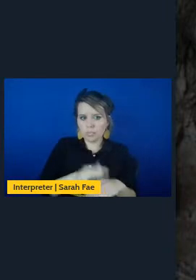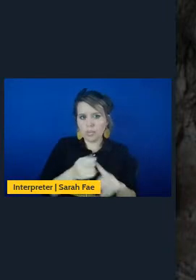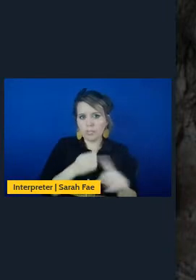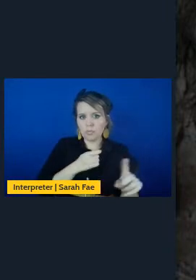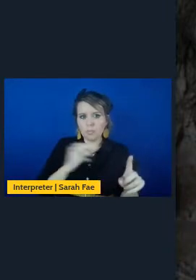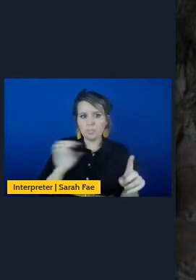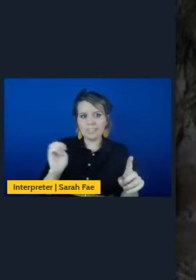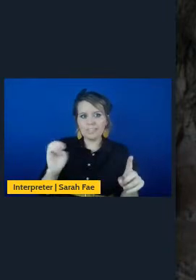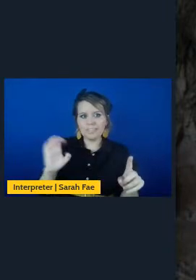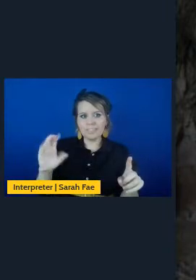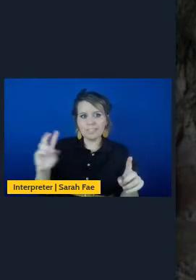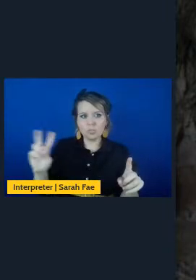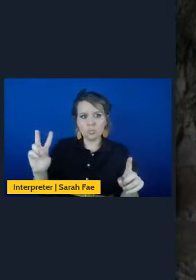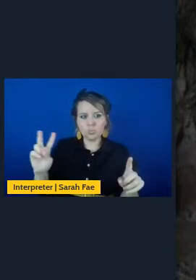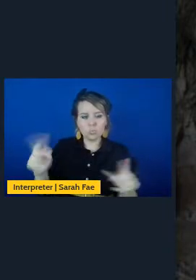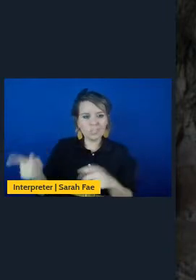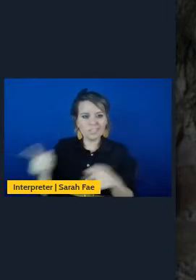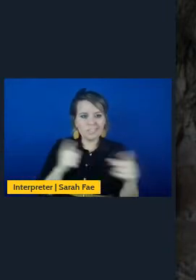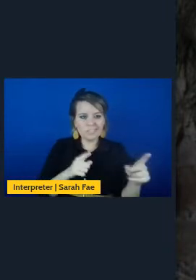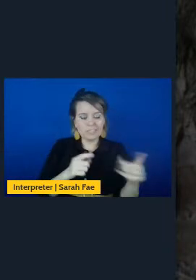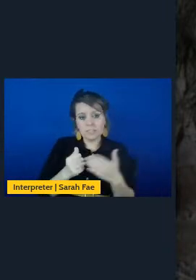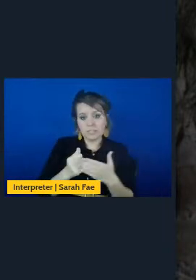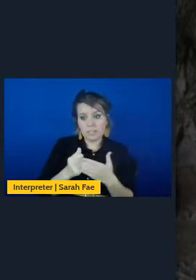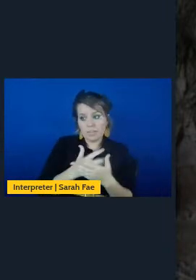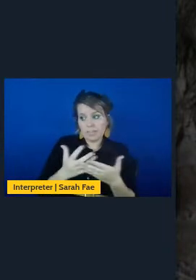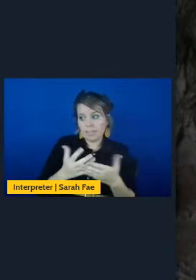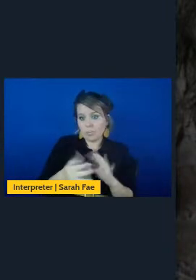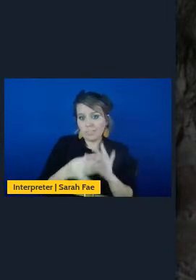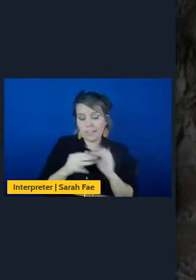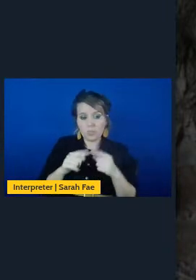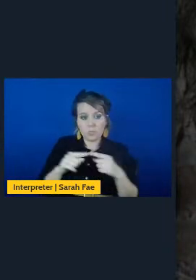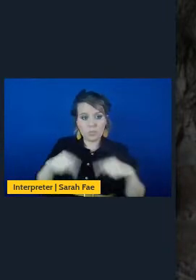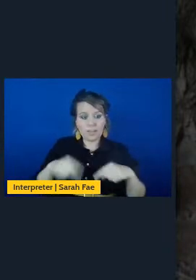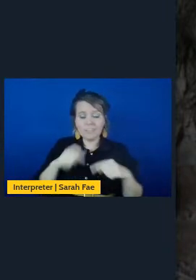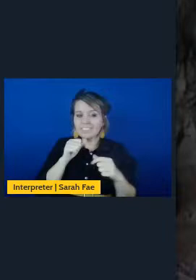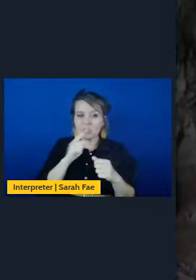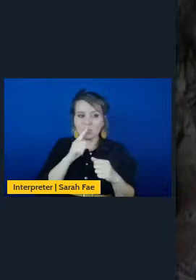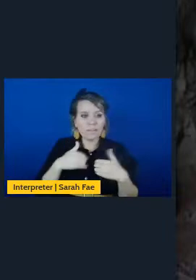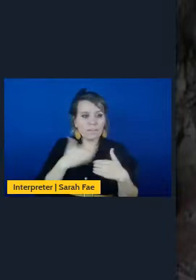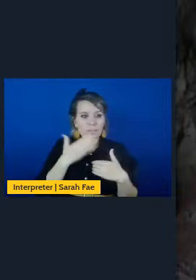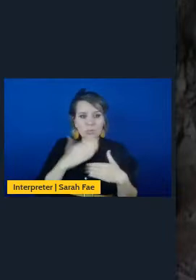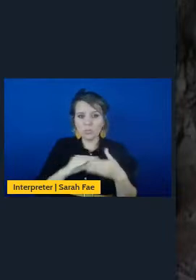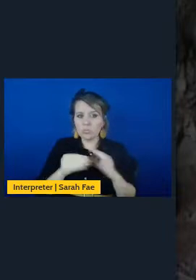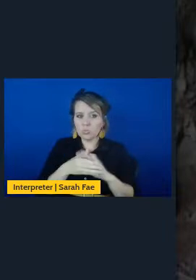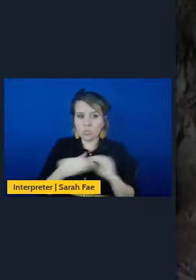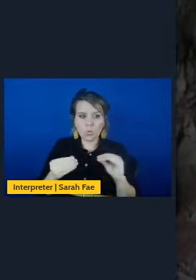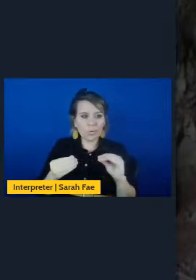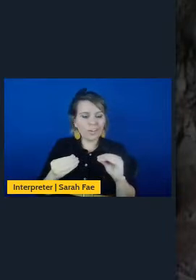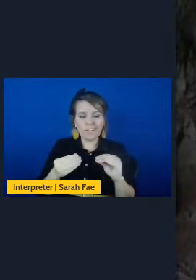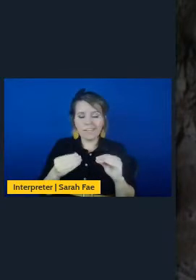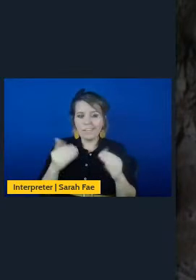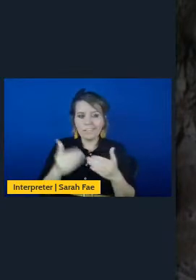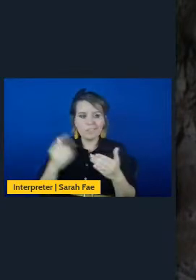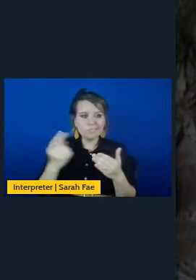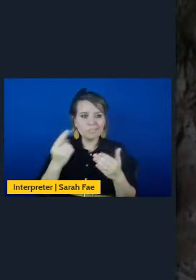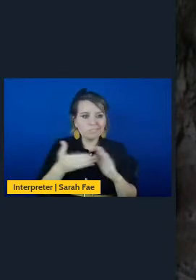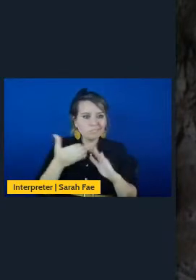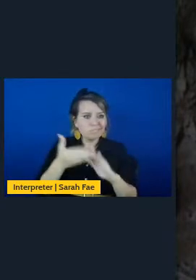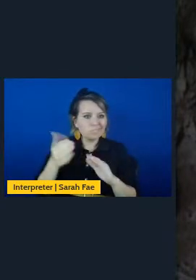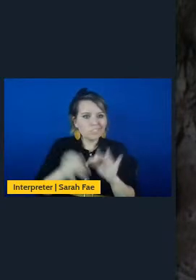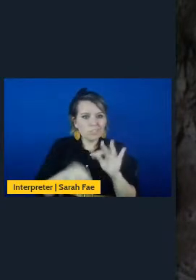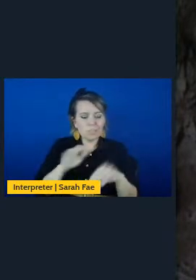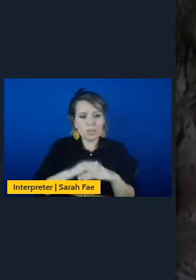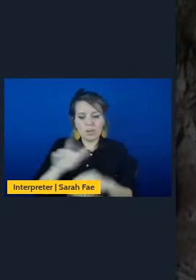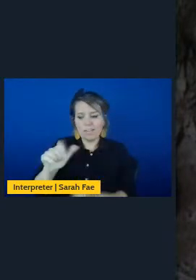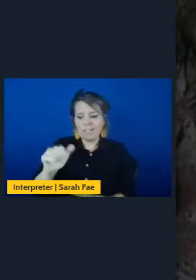EC2 instances, and everything was tied to that. It didn't really have a good story around something that runs simply on a Lambda